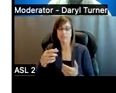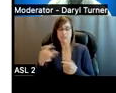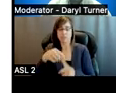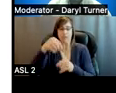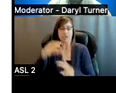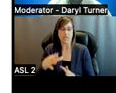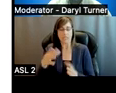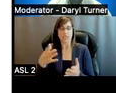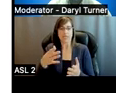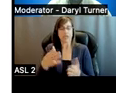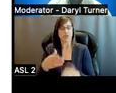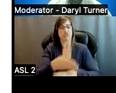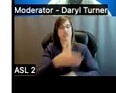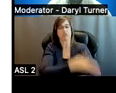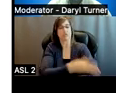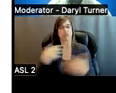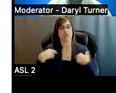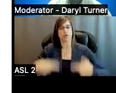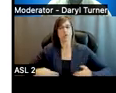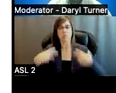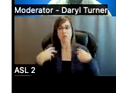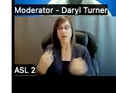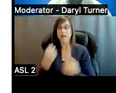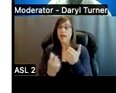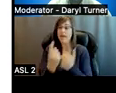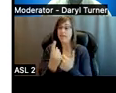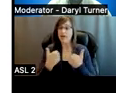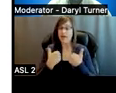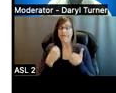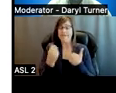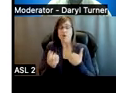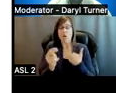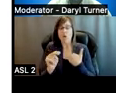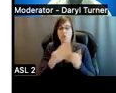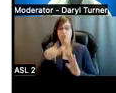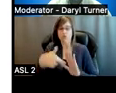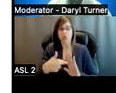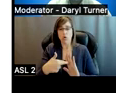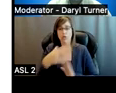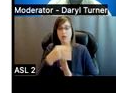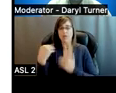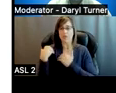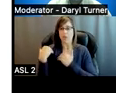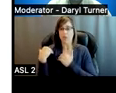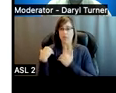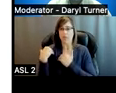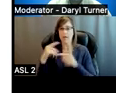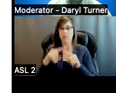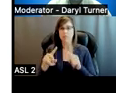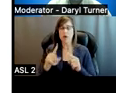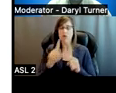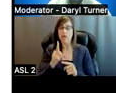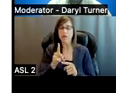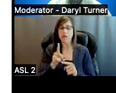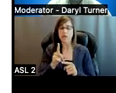improve human health. And everyone has its own role and responsibilities, but ultimately